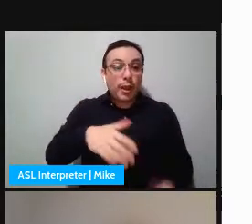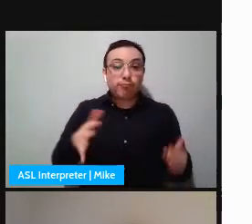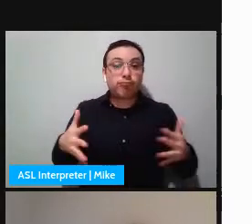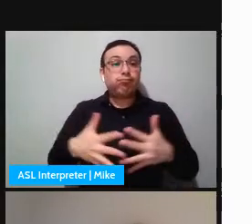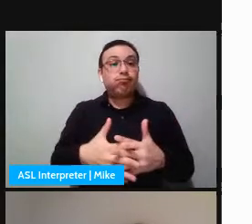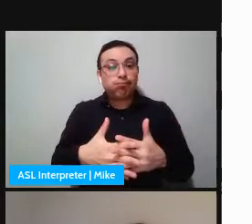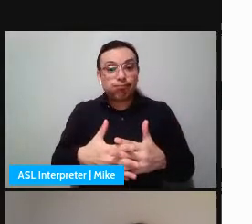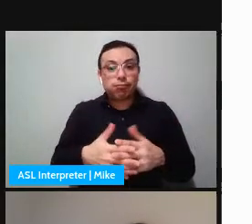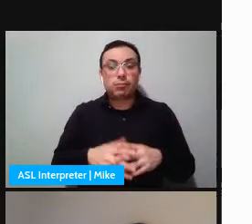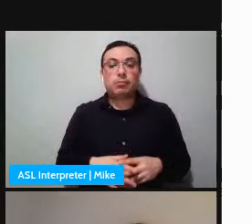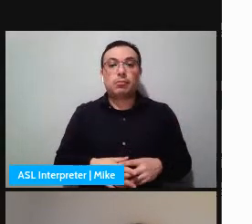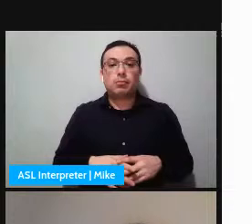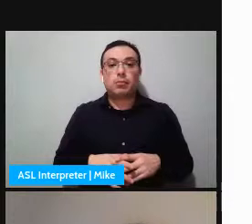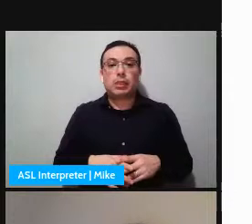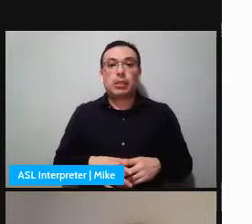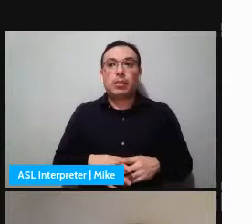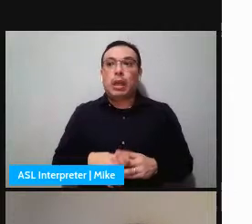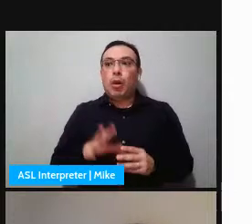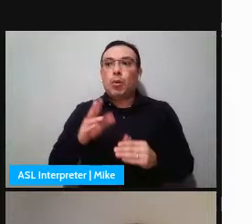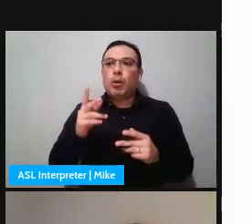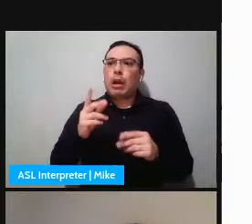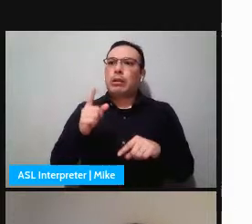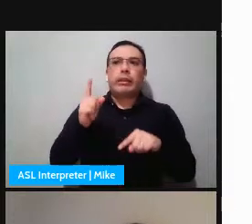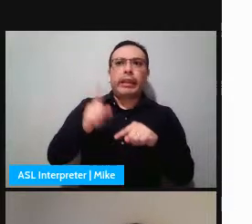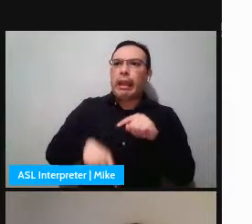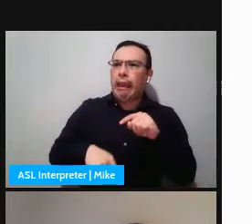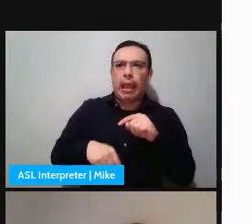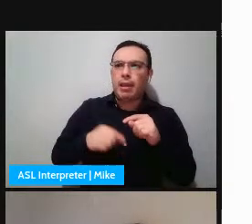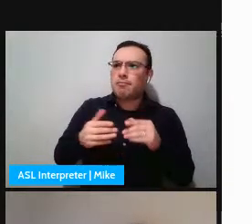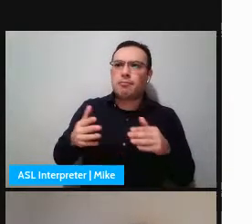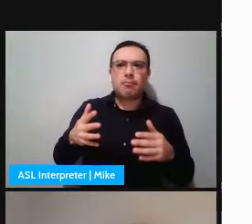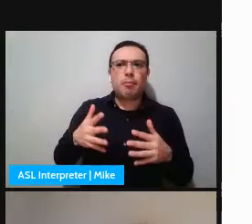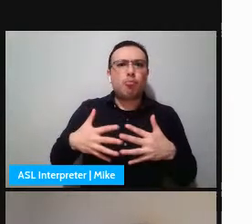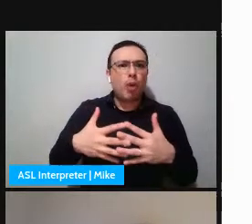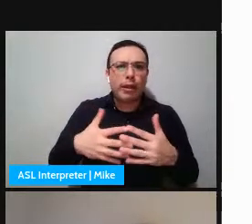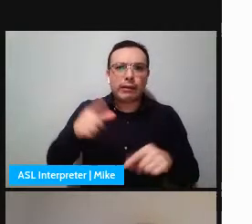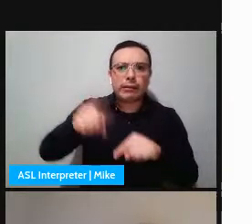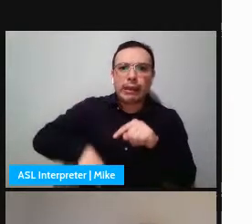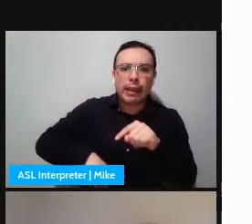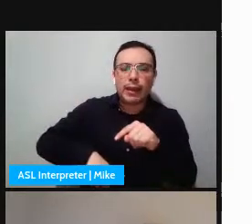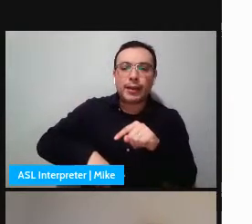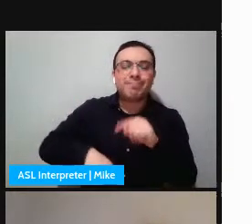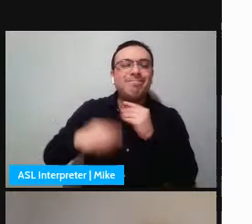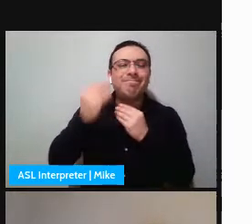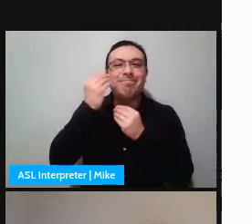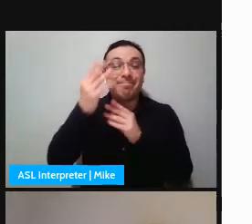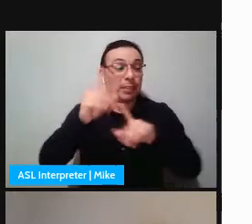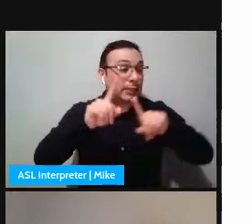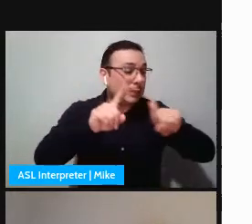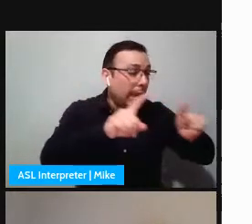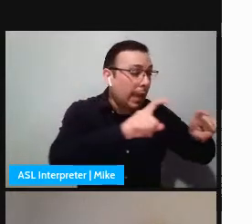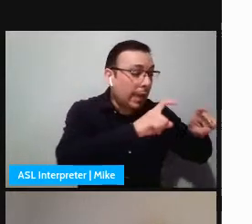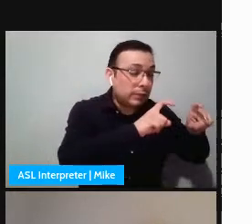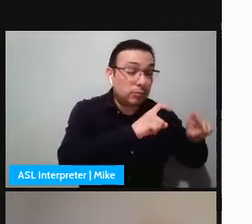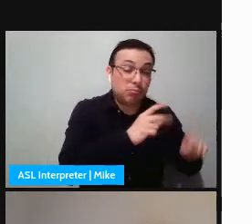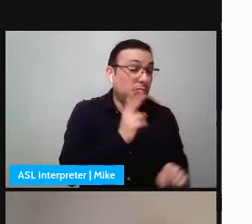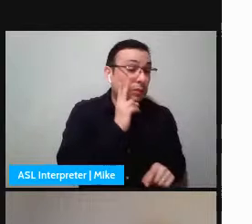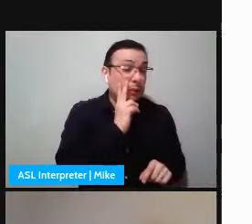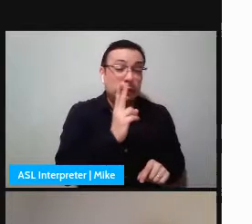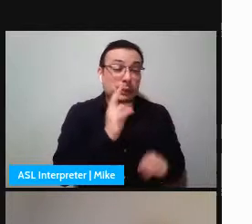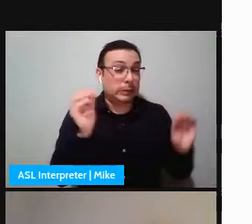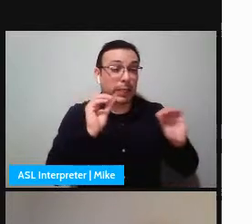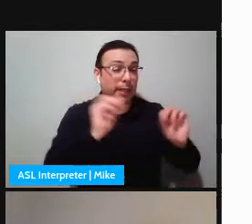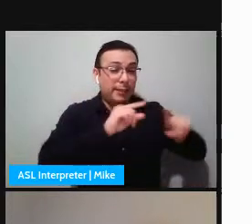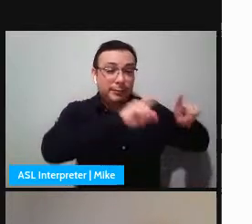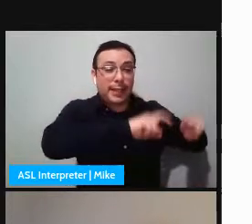fertility. None of that has actually been seen in the trials at all. And actually, in terms of the vaccine movement, the